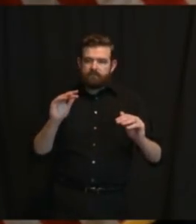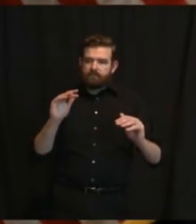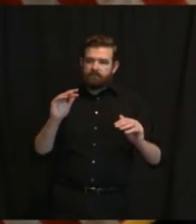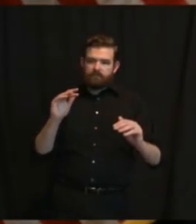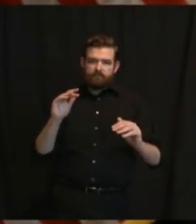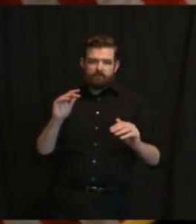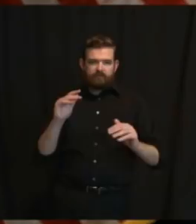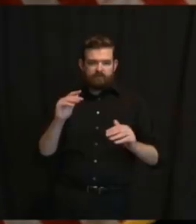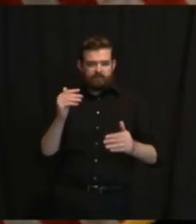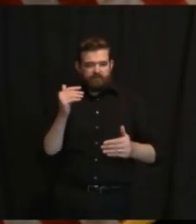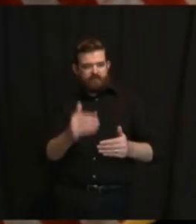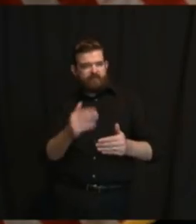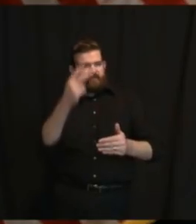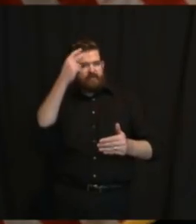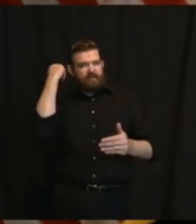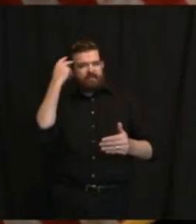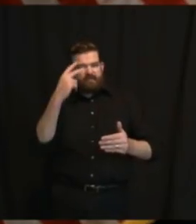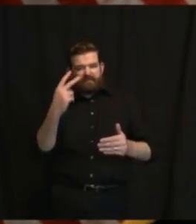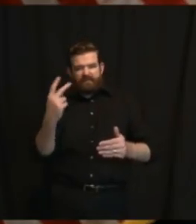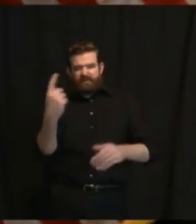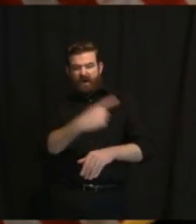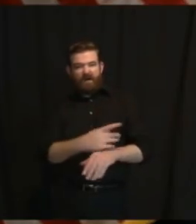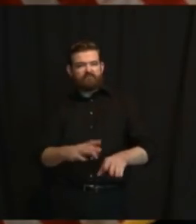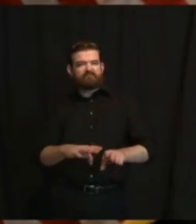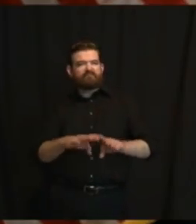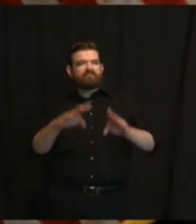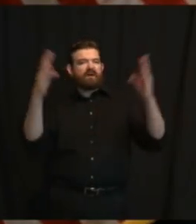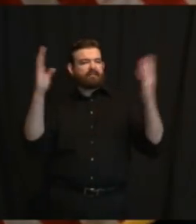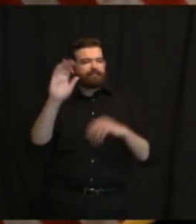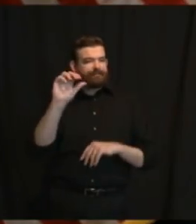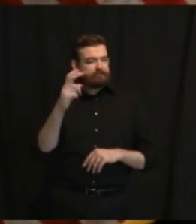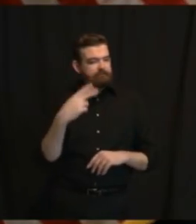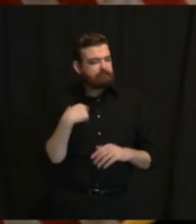is broken in a good way,